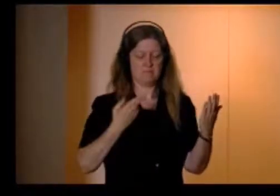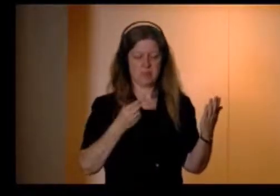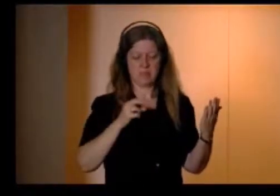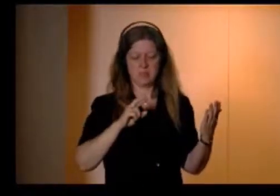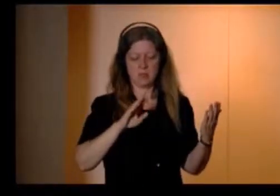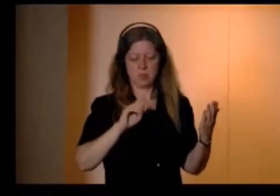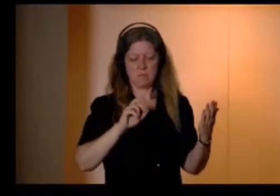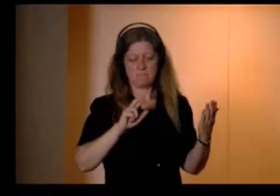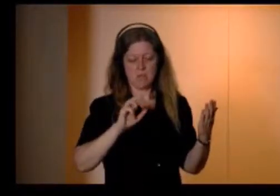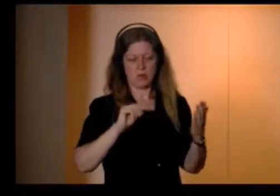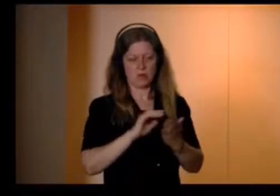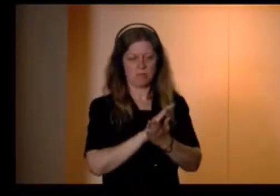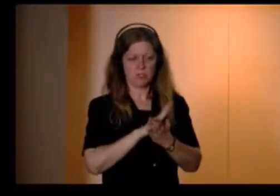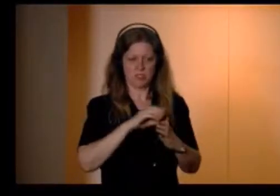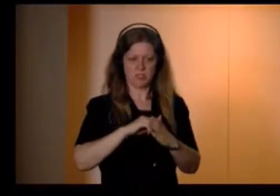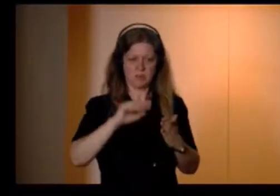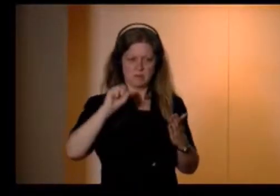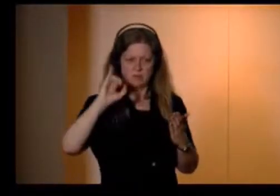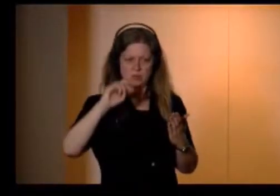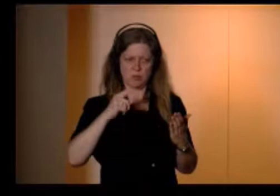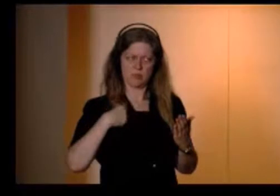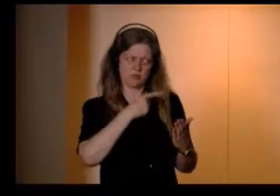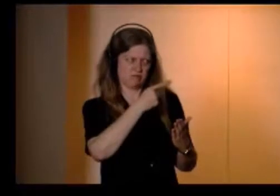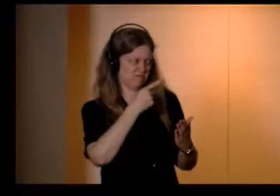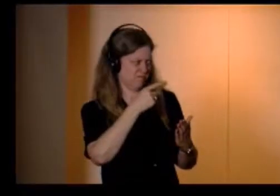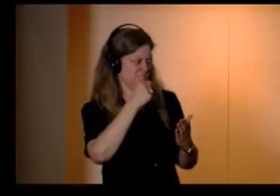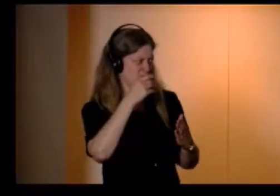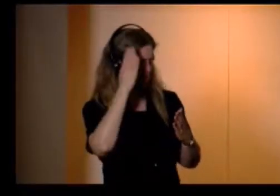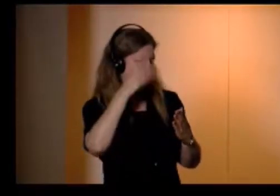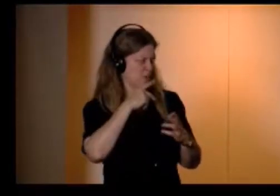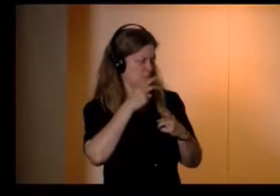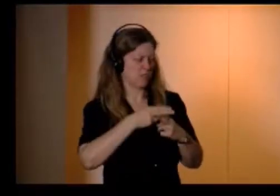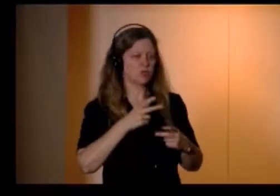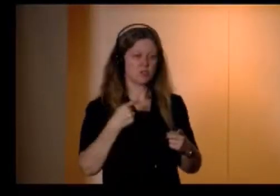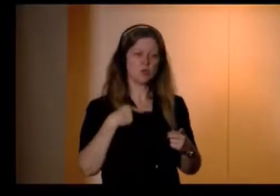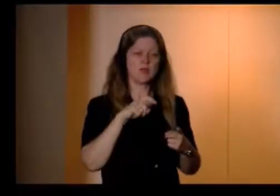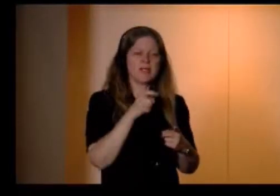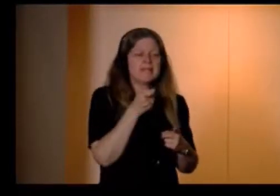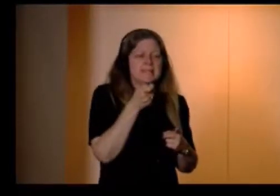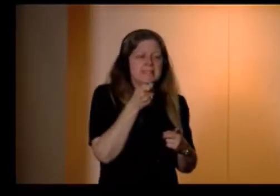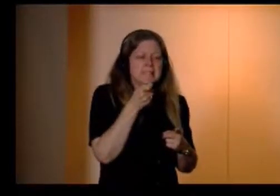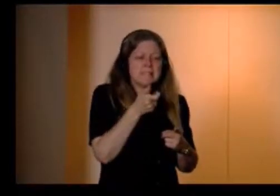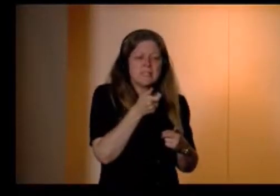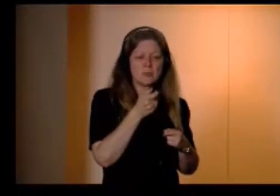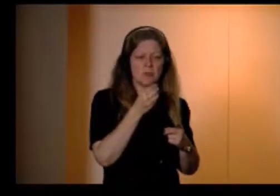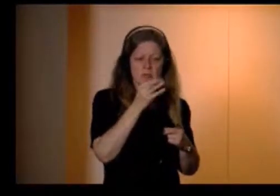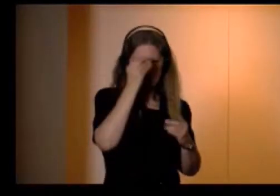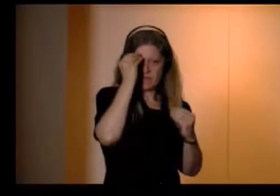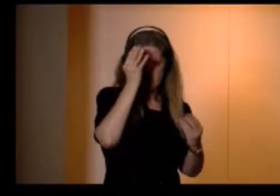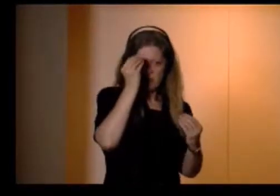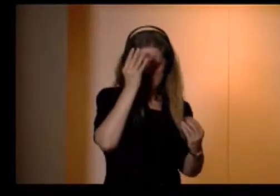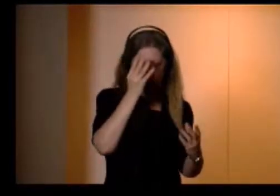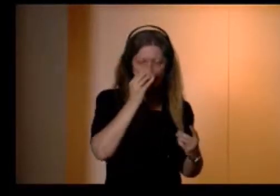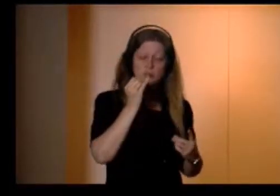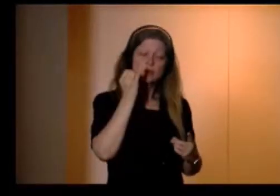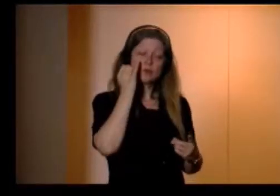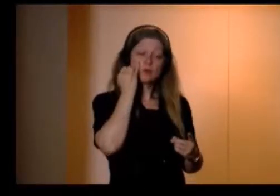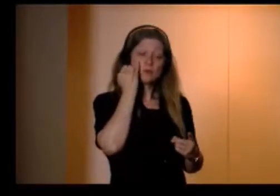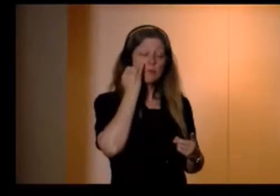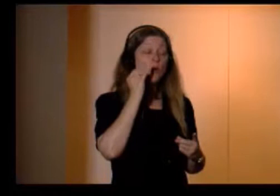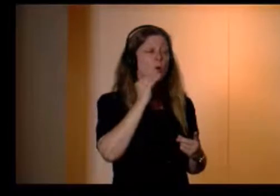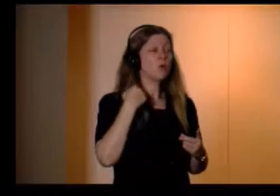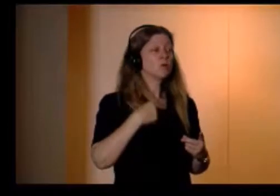on various occasions today already. Right? So really just a tiny sliver of that information. Right? So what if we could get all the